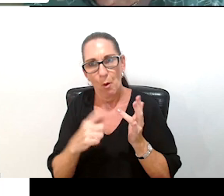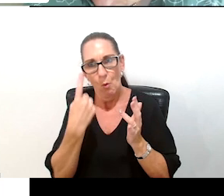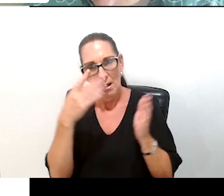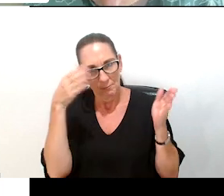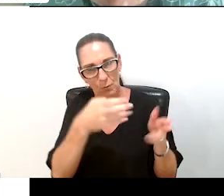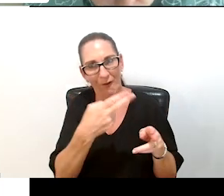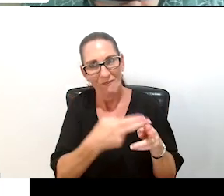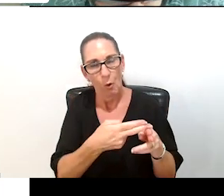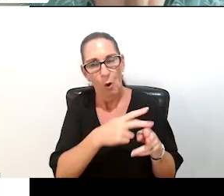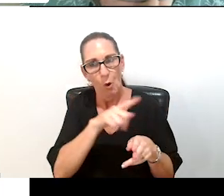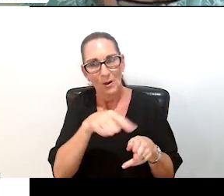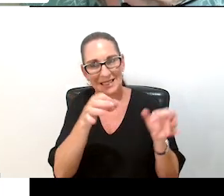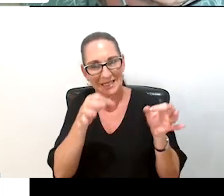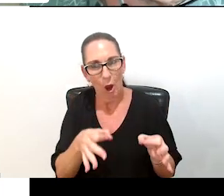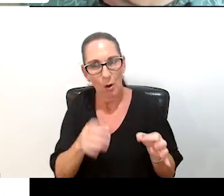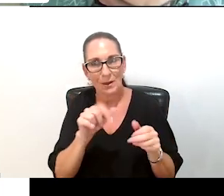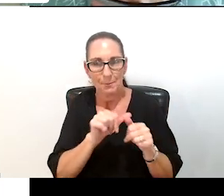making.